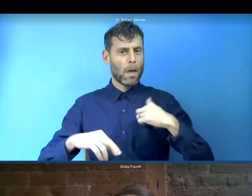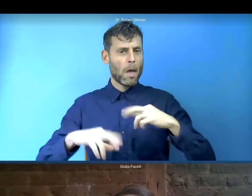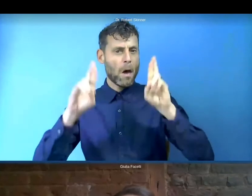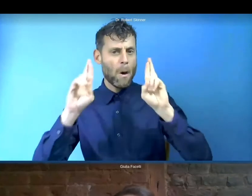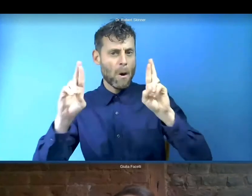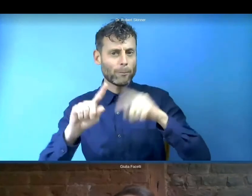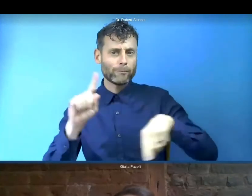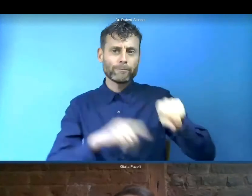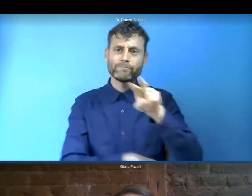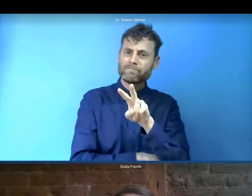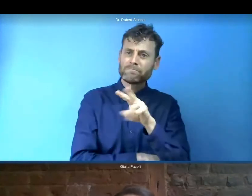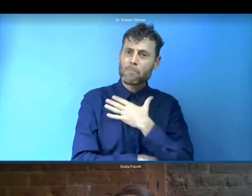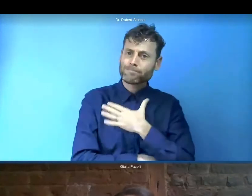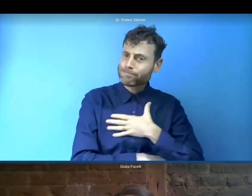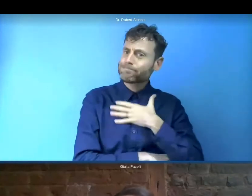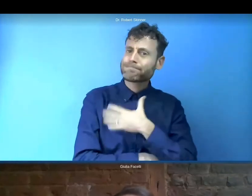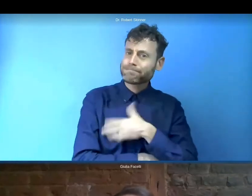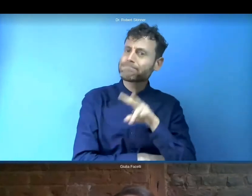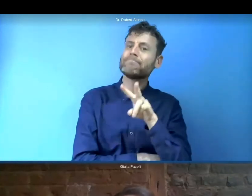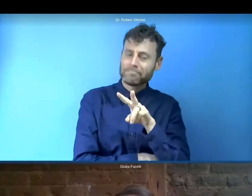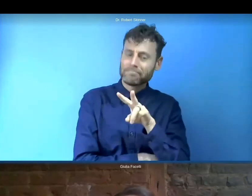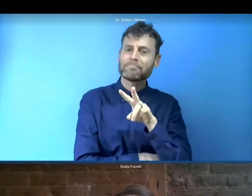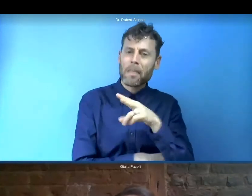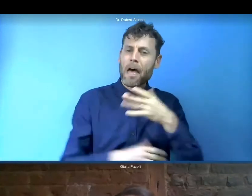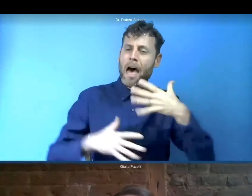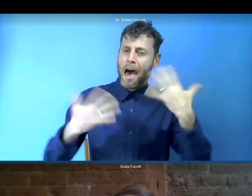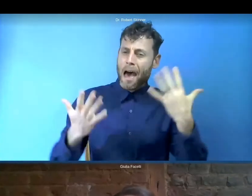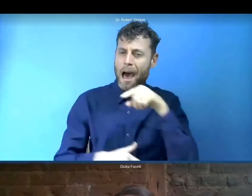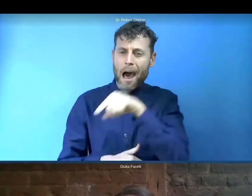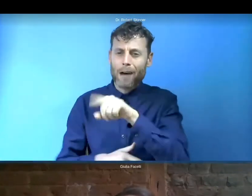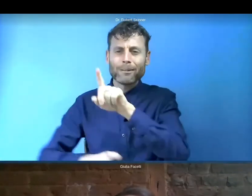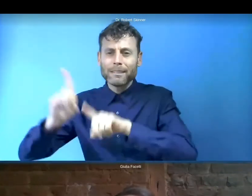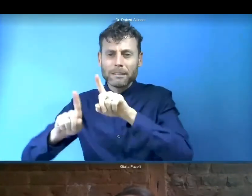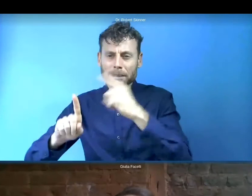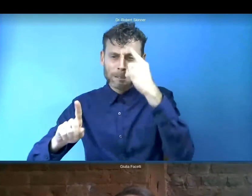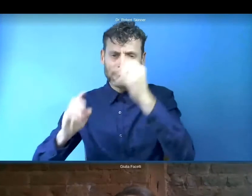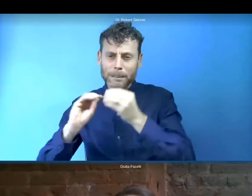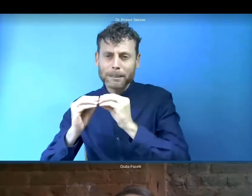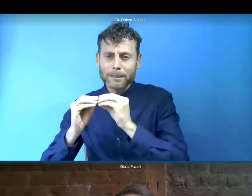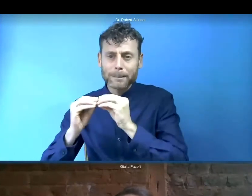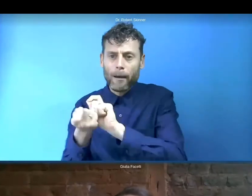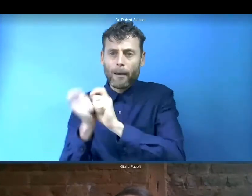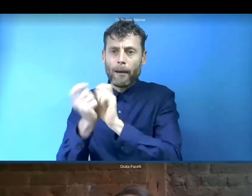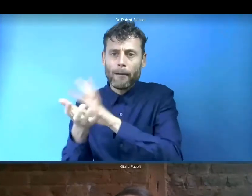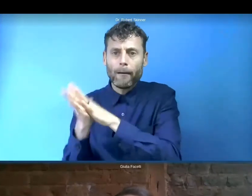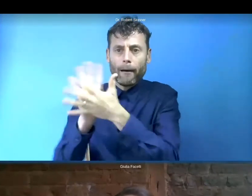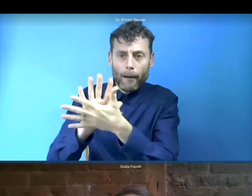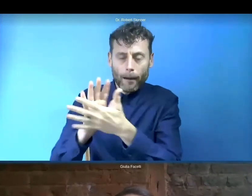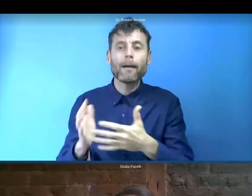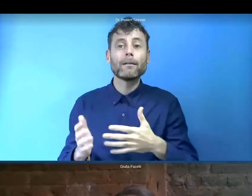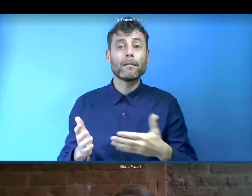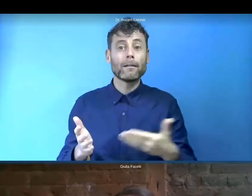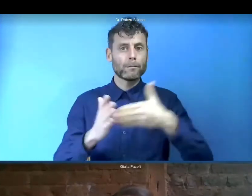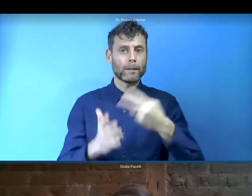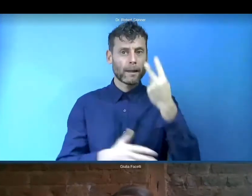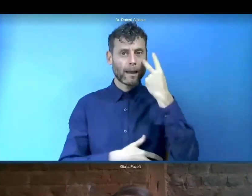am in exploring the solutions that have been presented on the platform, and having the